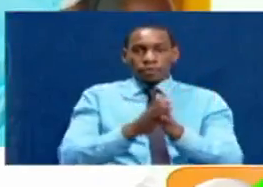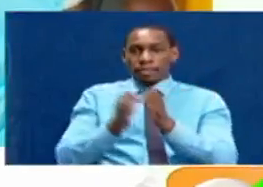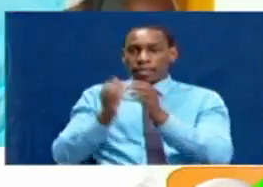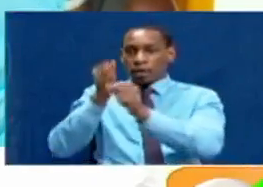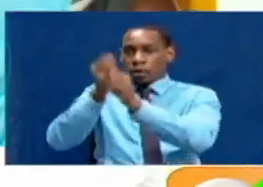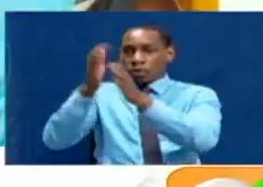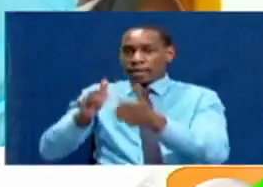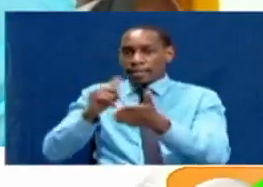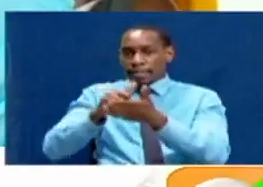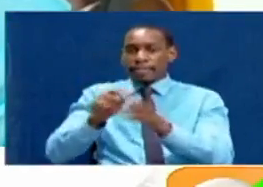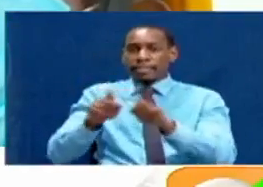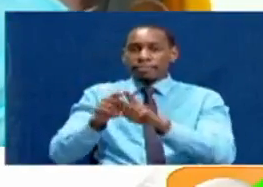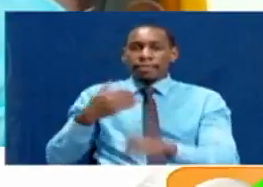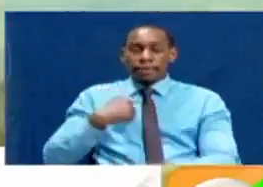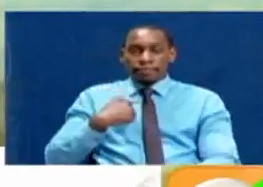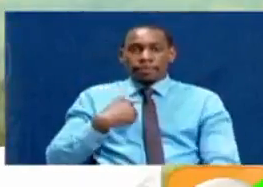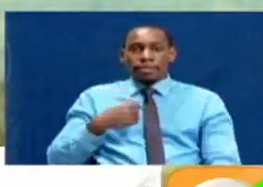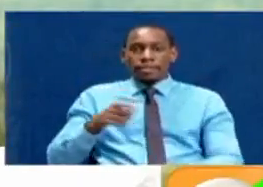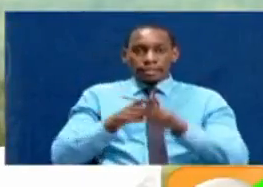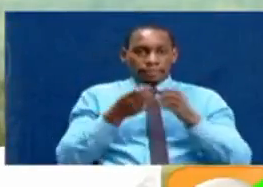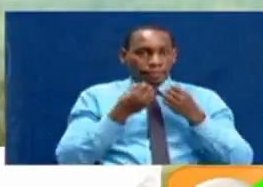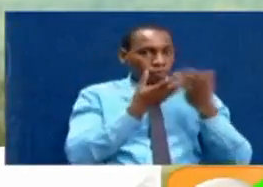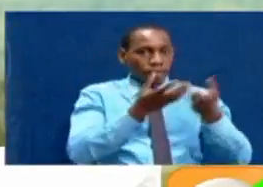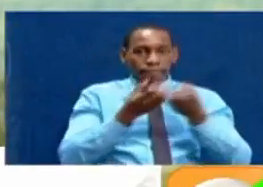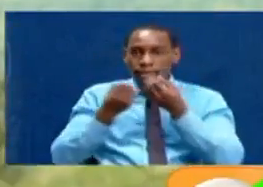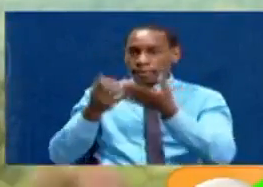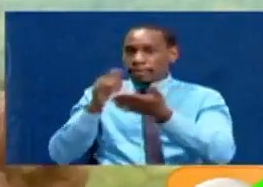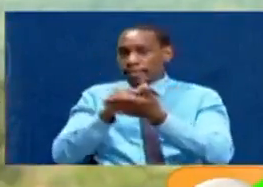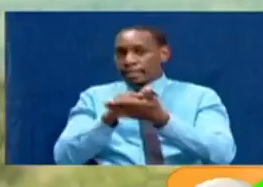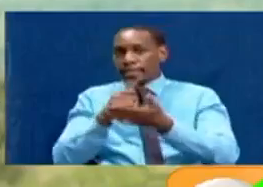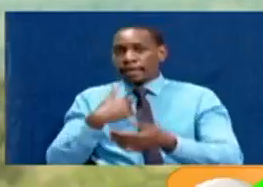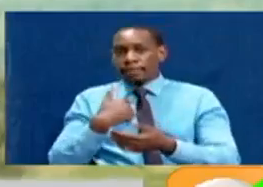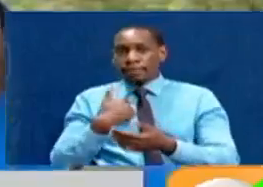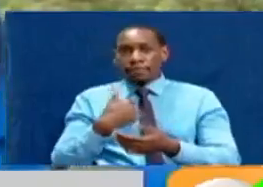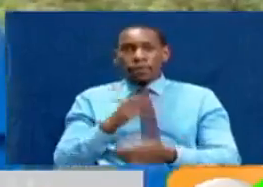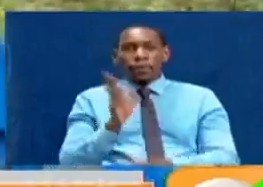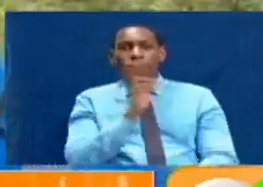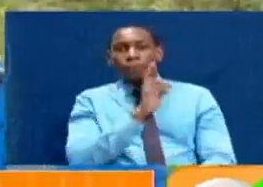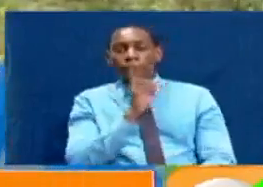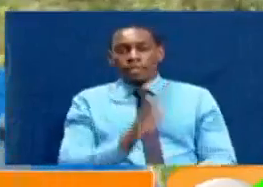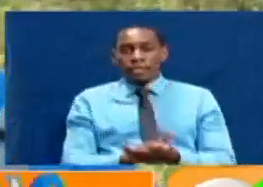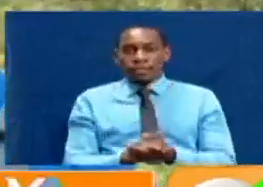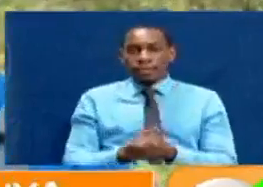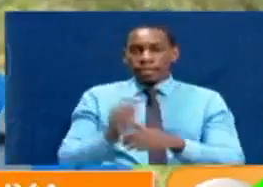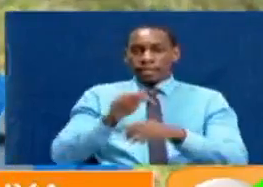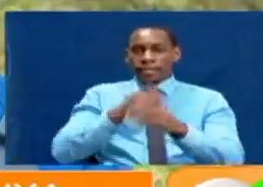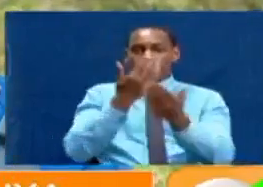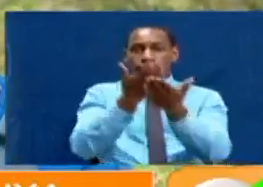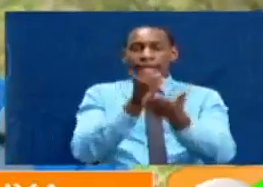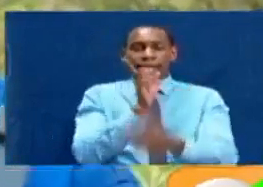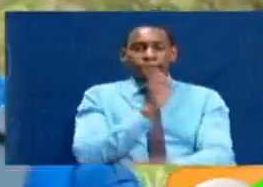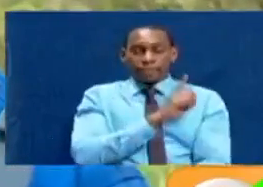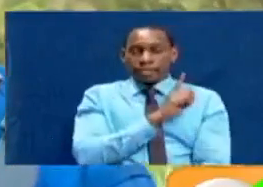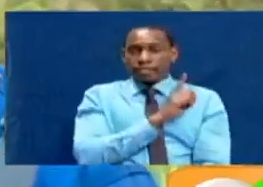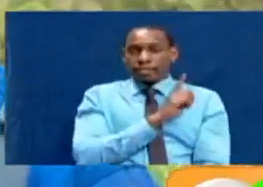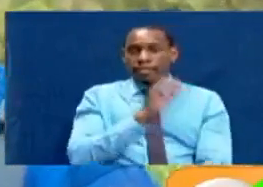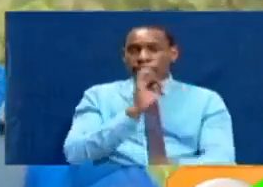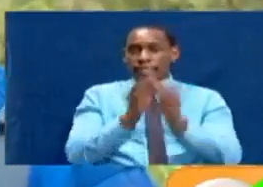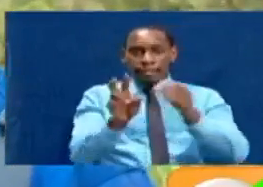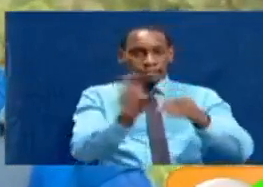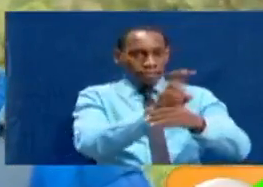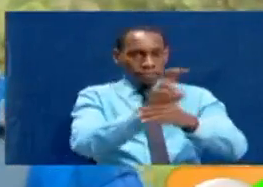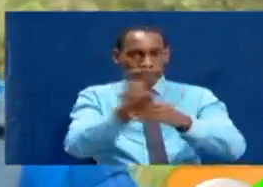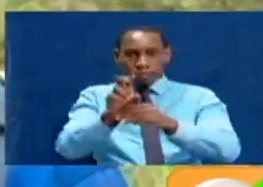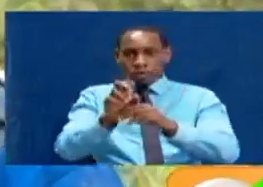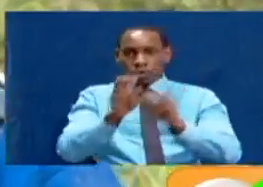man, who also have, and I notify them that there is something or a lacking danger. When we land there, if it's inspection,